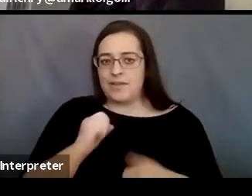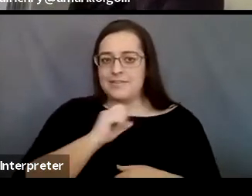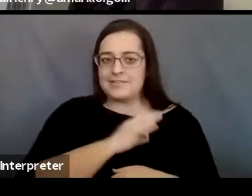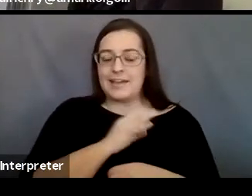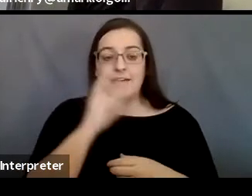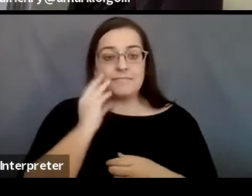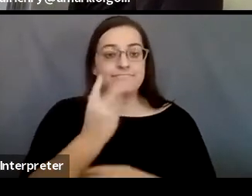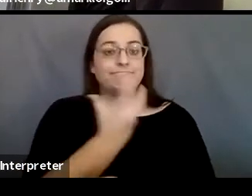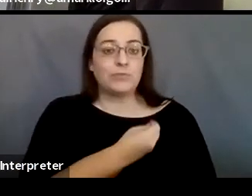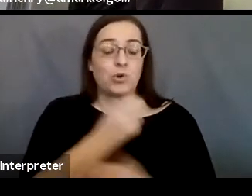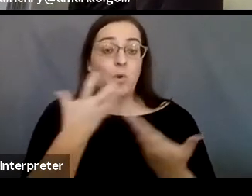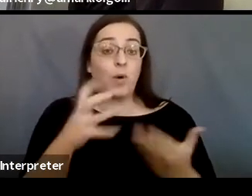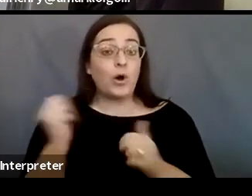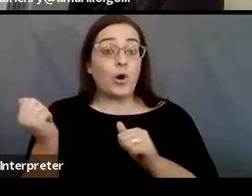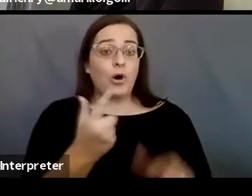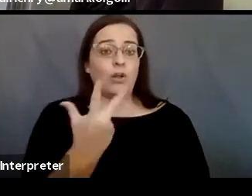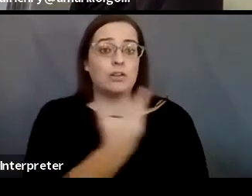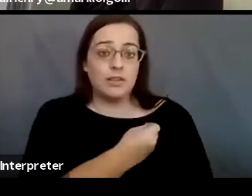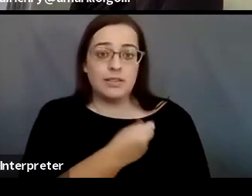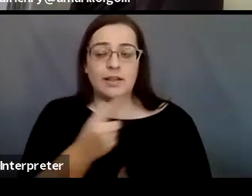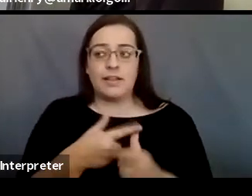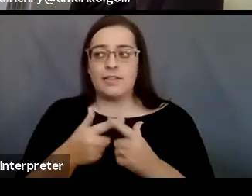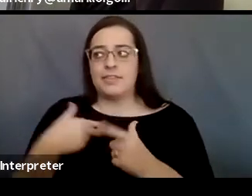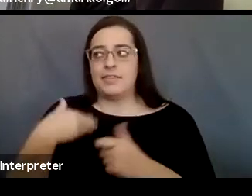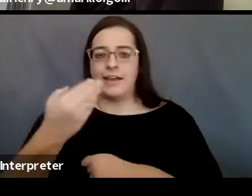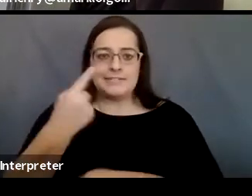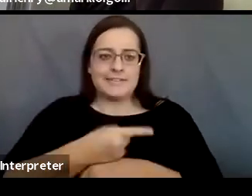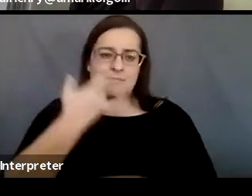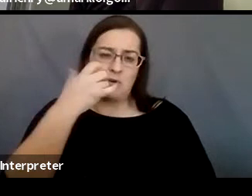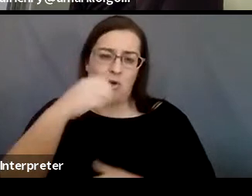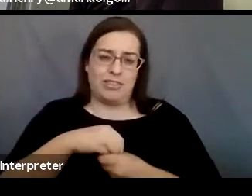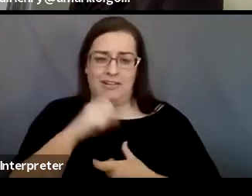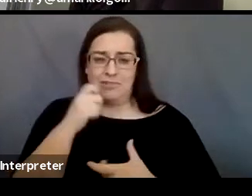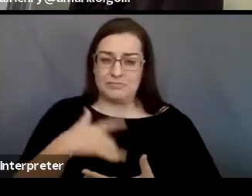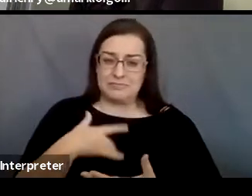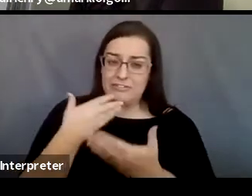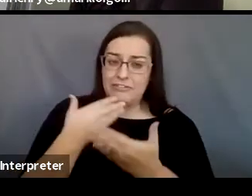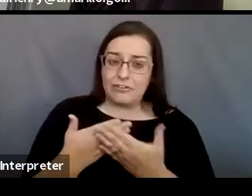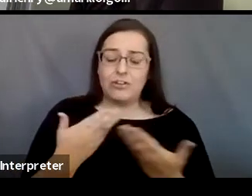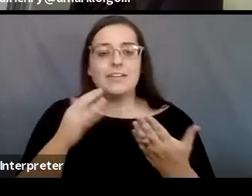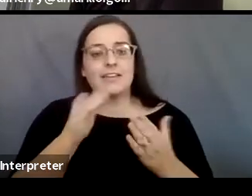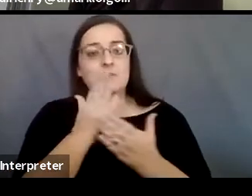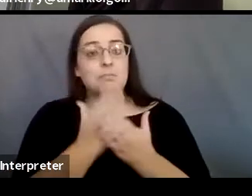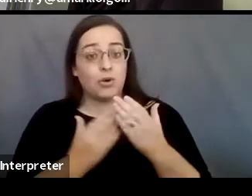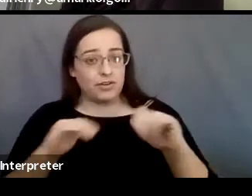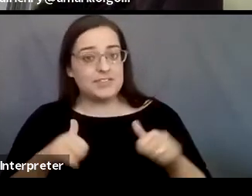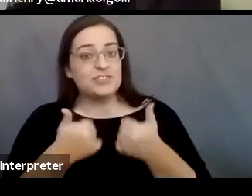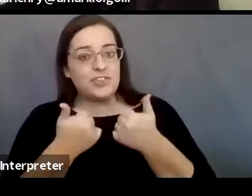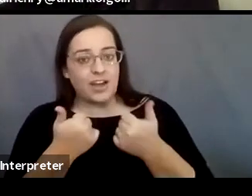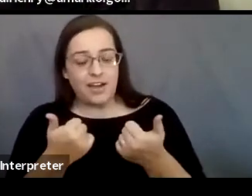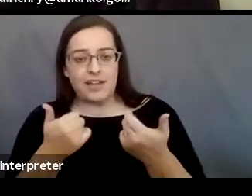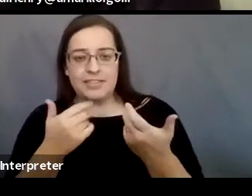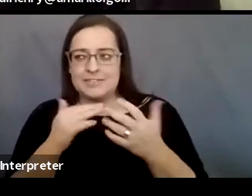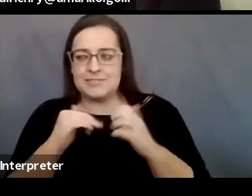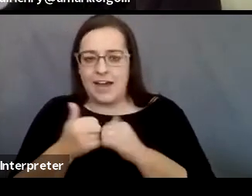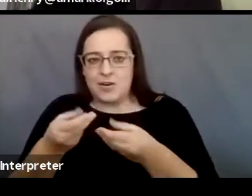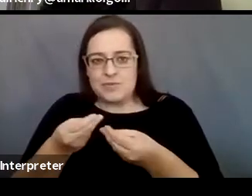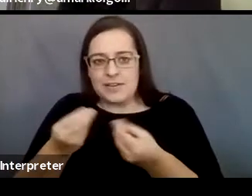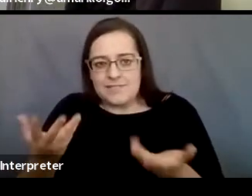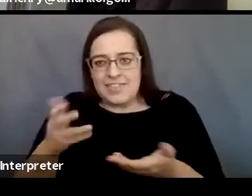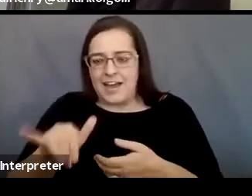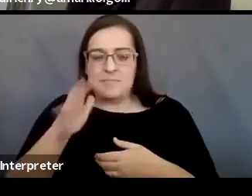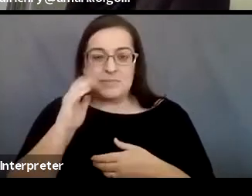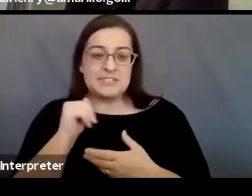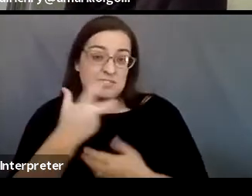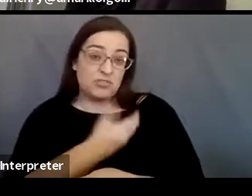so we don't give it to everybody and have everyone call in for the next 2 days when they're sick? So that's part of the challenge of how to do this vaccine. The good